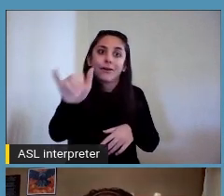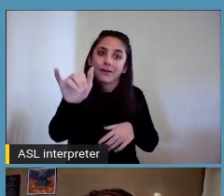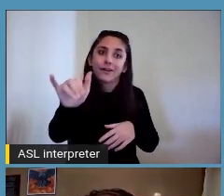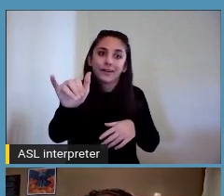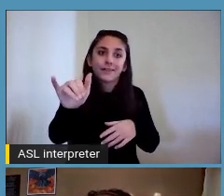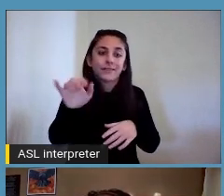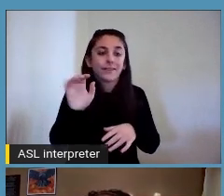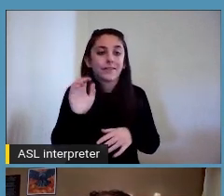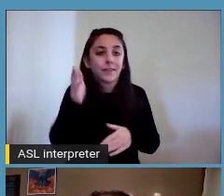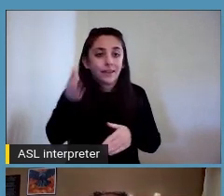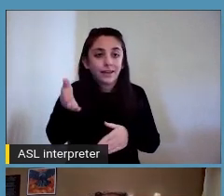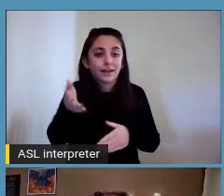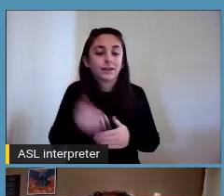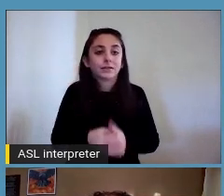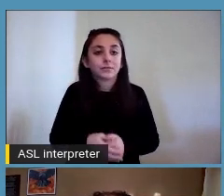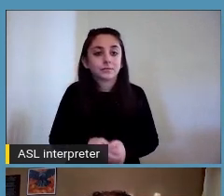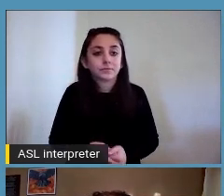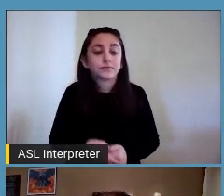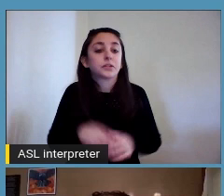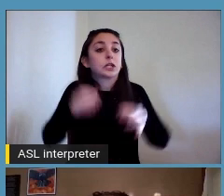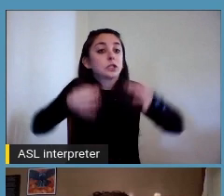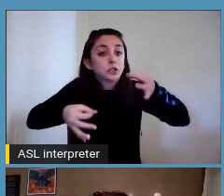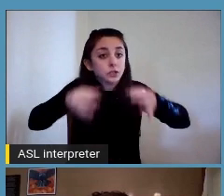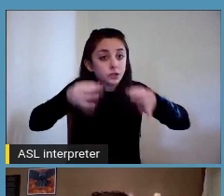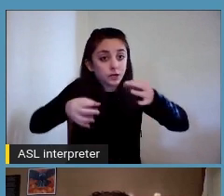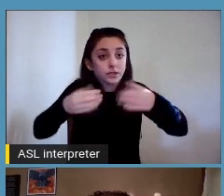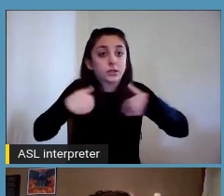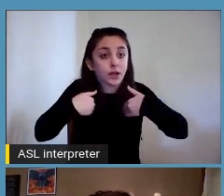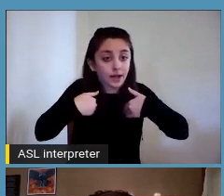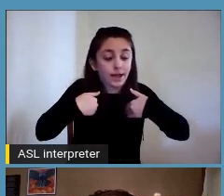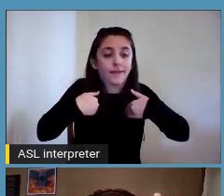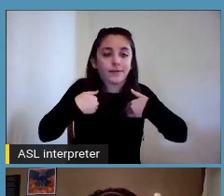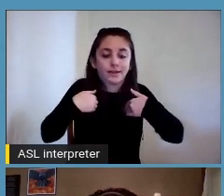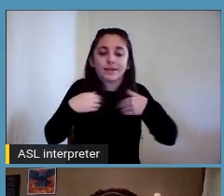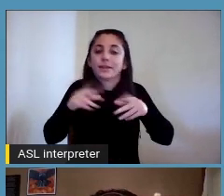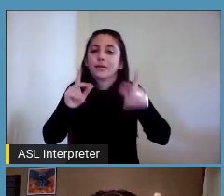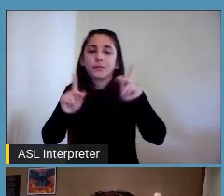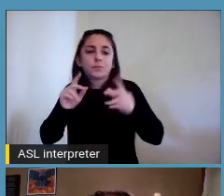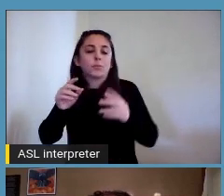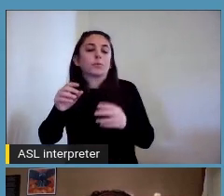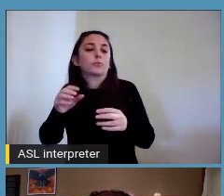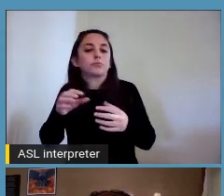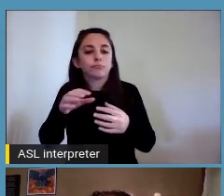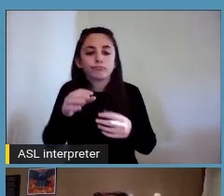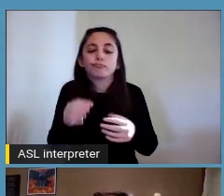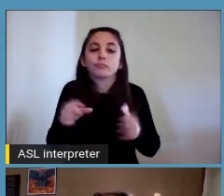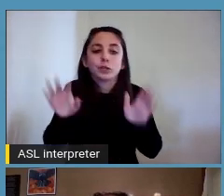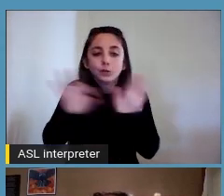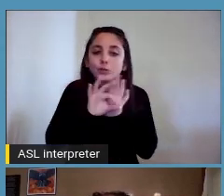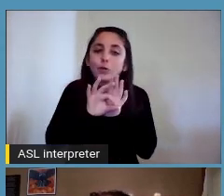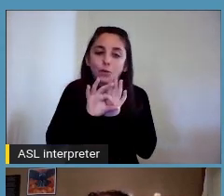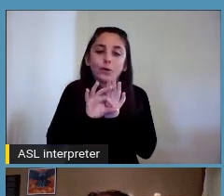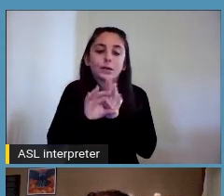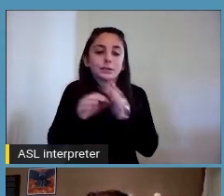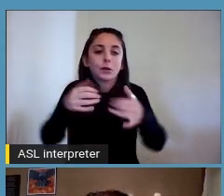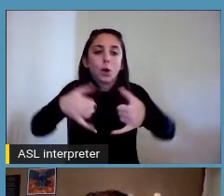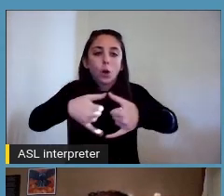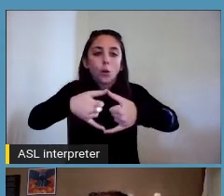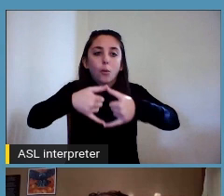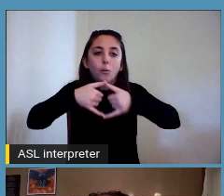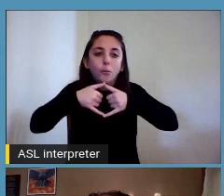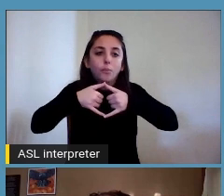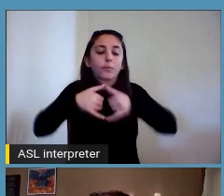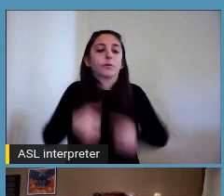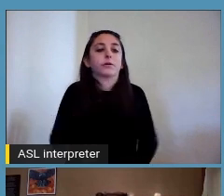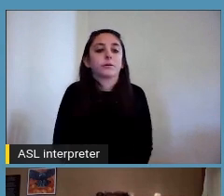judge half the contest, and then we did the People's Choice Awards on Facebook where the public could vote. So liking a photo